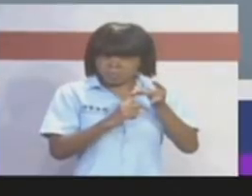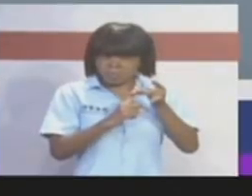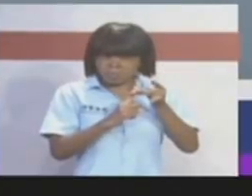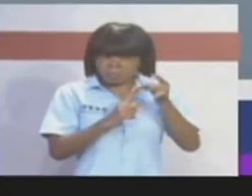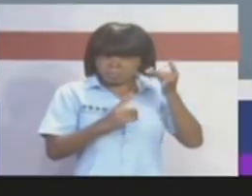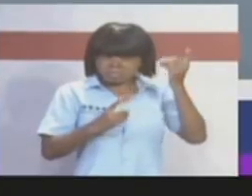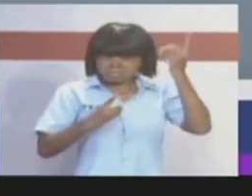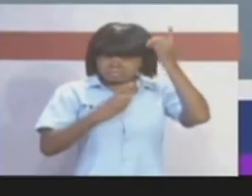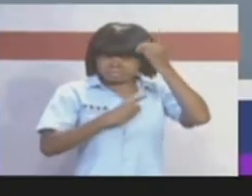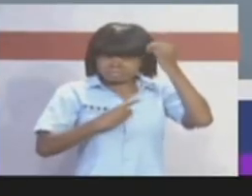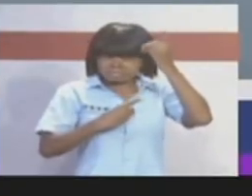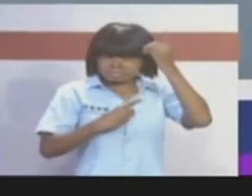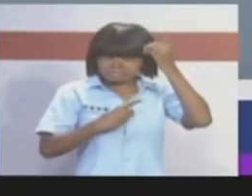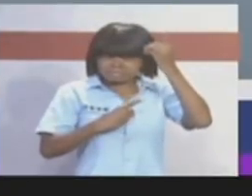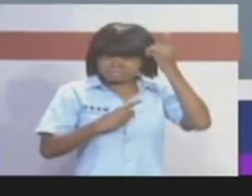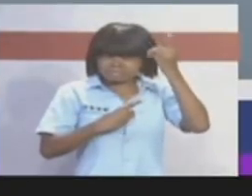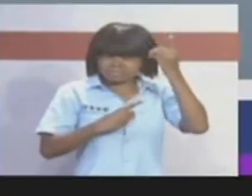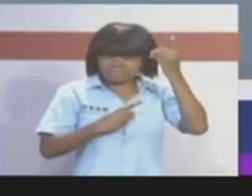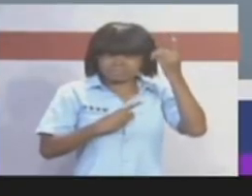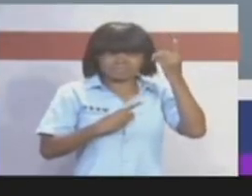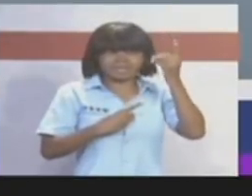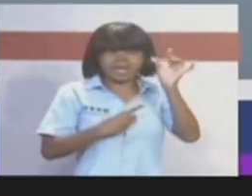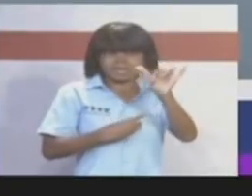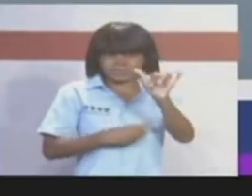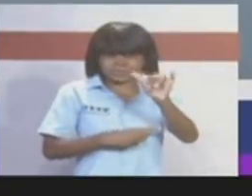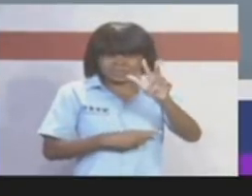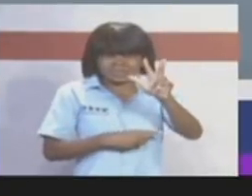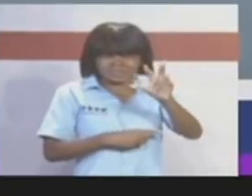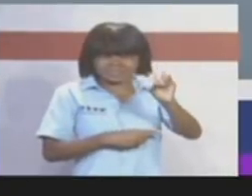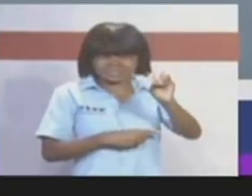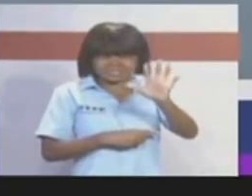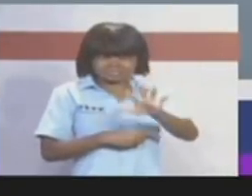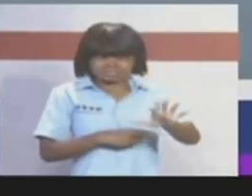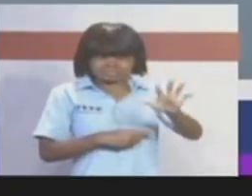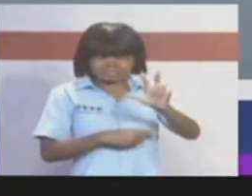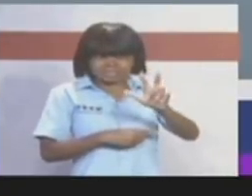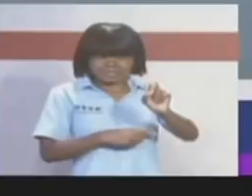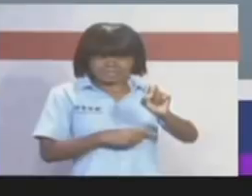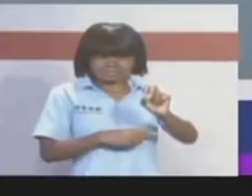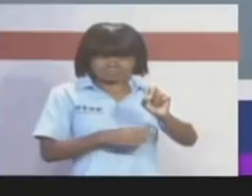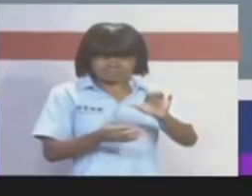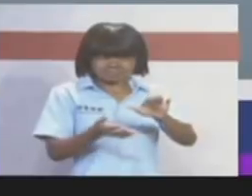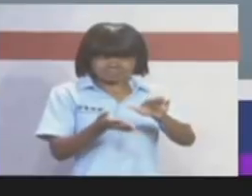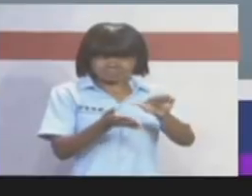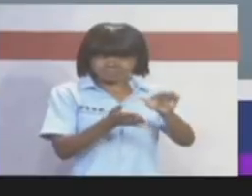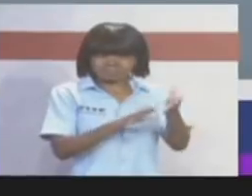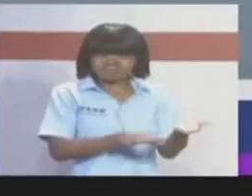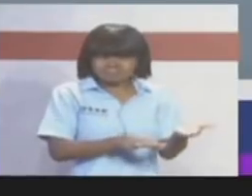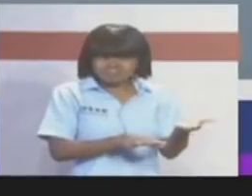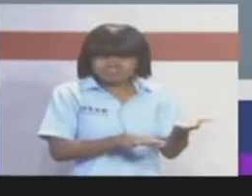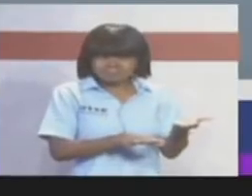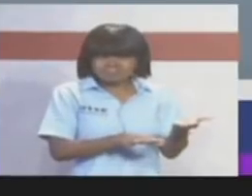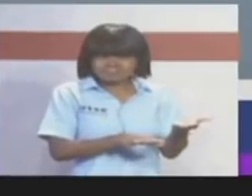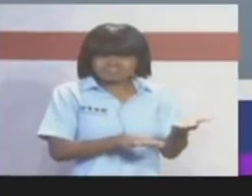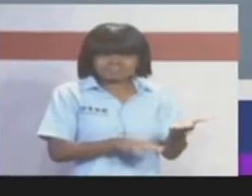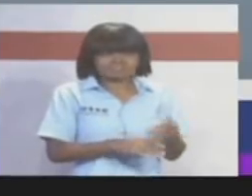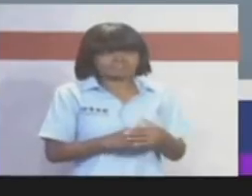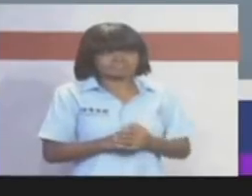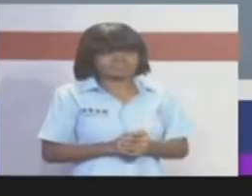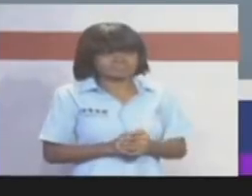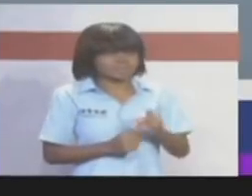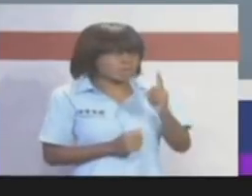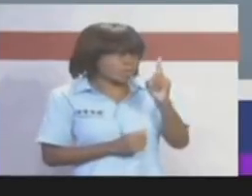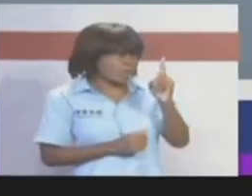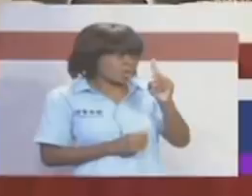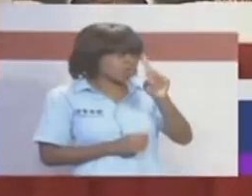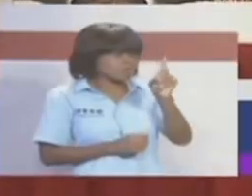virus? And a follow-up question to Dr. Burgess. Dr. Burgess, I mean, the minister mentioned that a lot of one question, please.